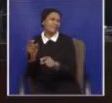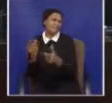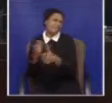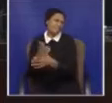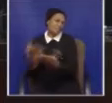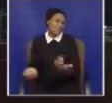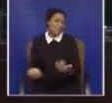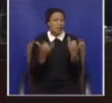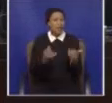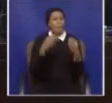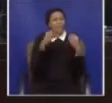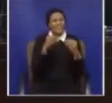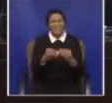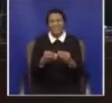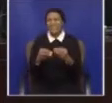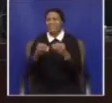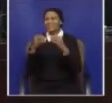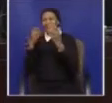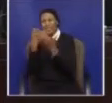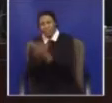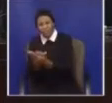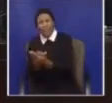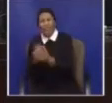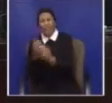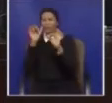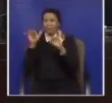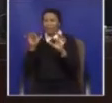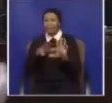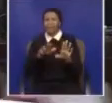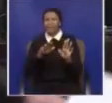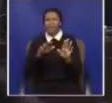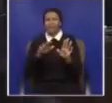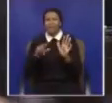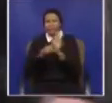economy as a whole. The ACDP will support this bill. I thank you. Thank you.